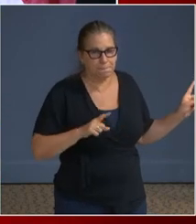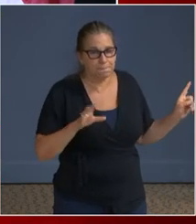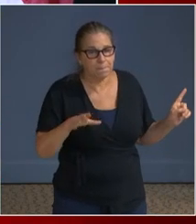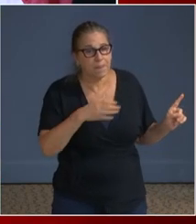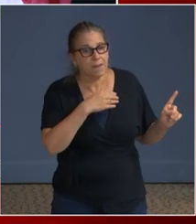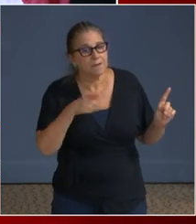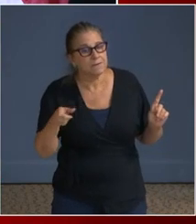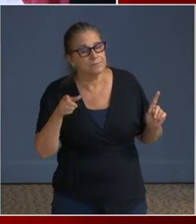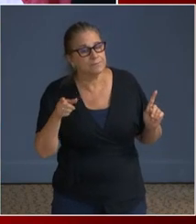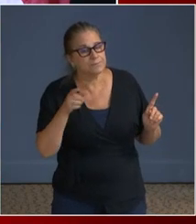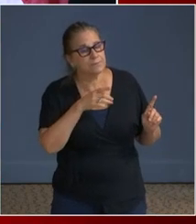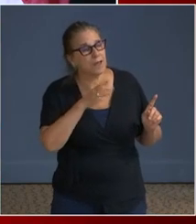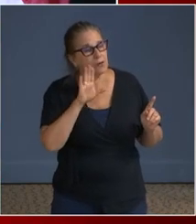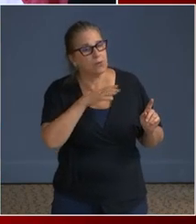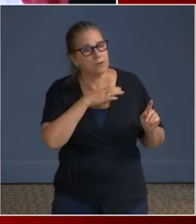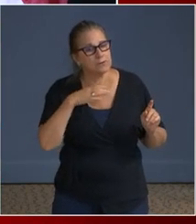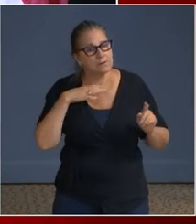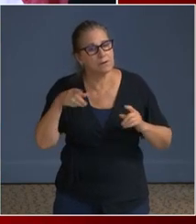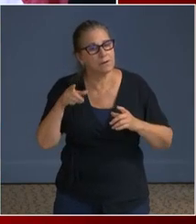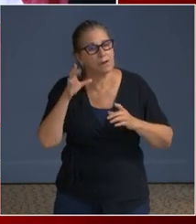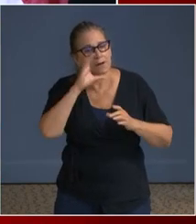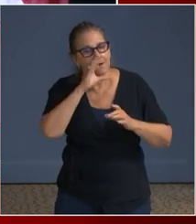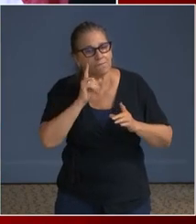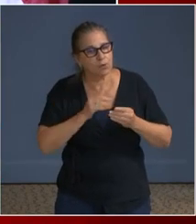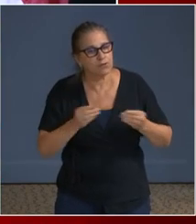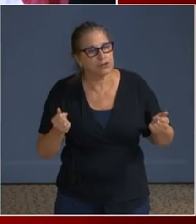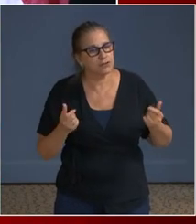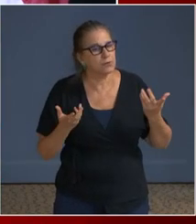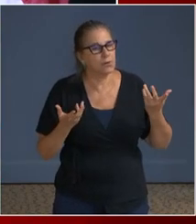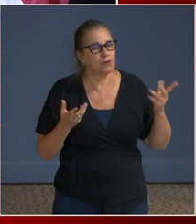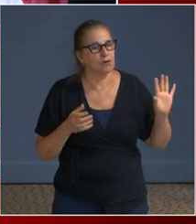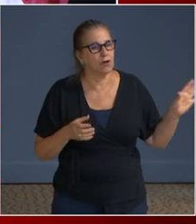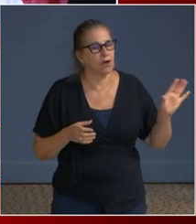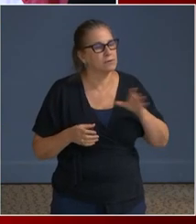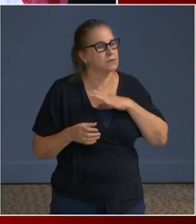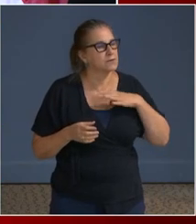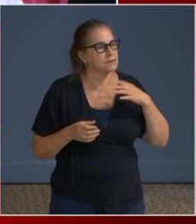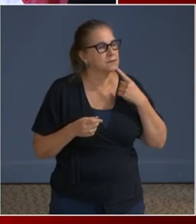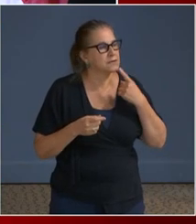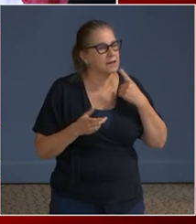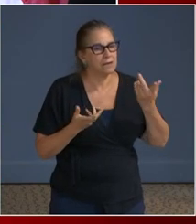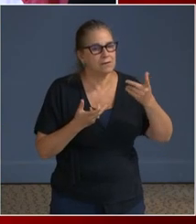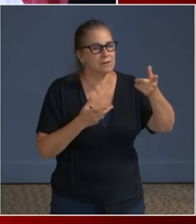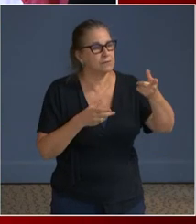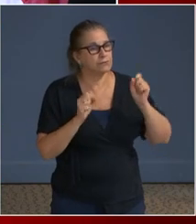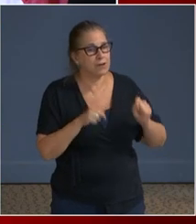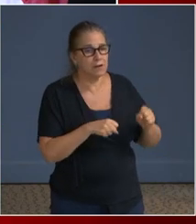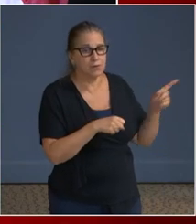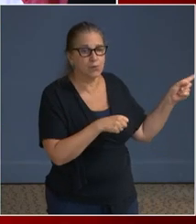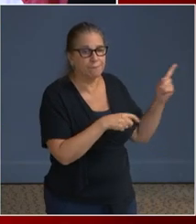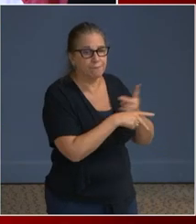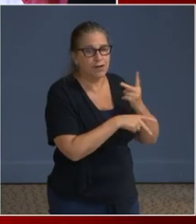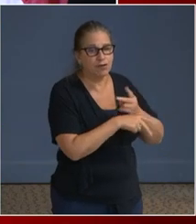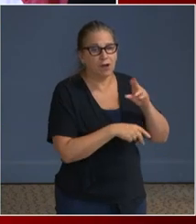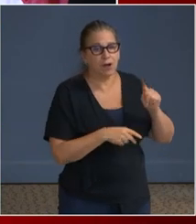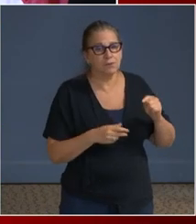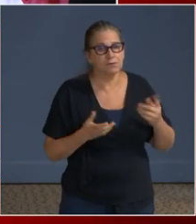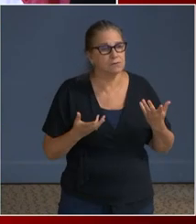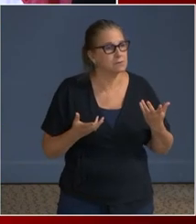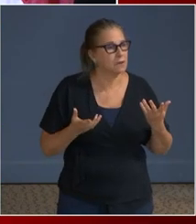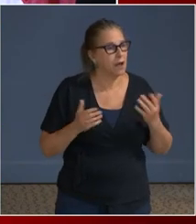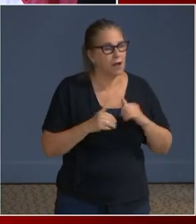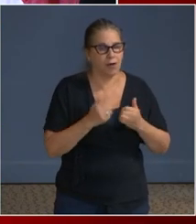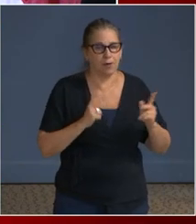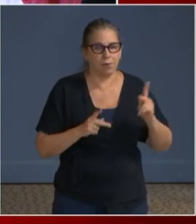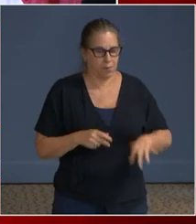what is your message to those folks who are saying, we want to figure out why they want to pick up the guns in the first place, not necessarily